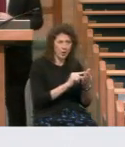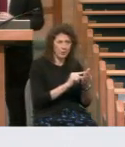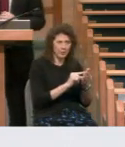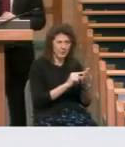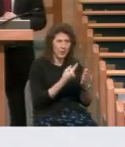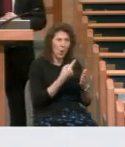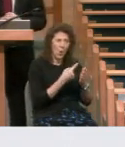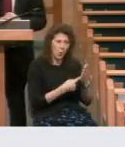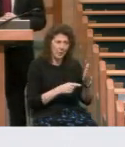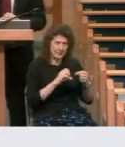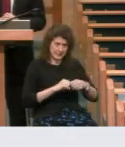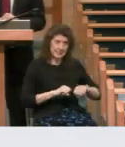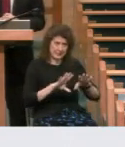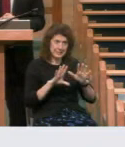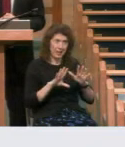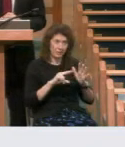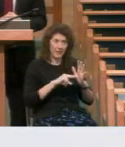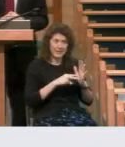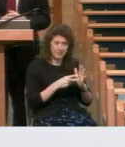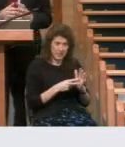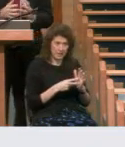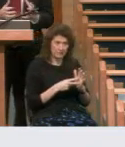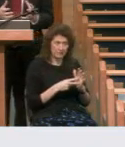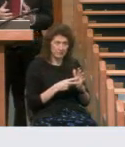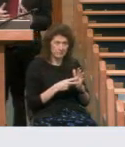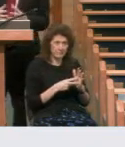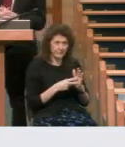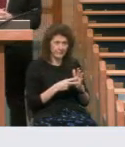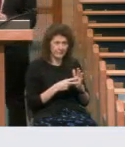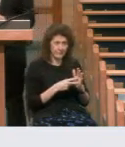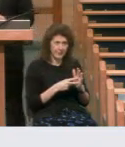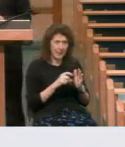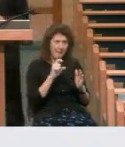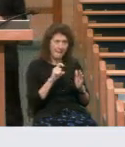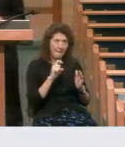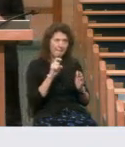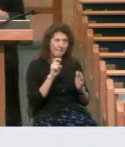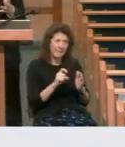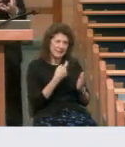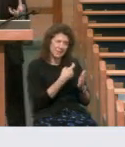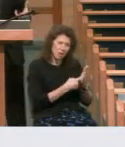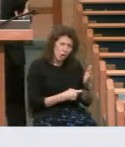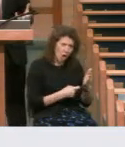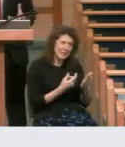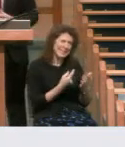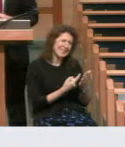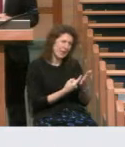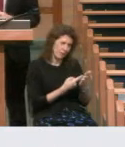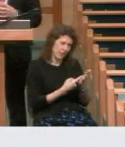is to sacrifice. And God being a man after, David rather being a man after God's own heart, sees